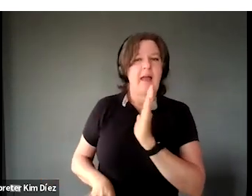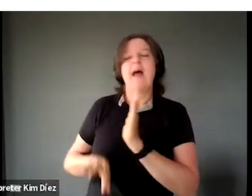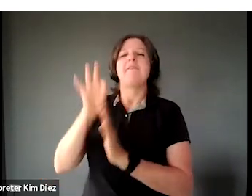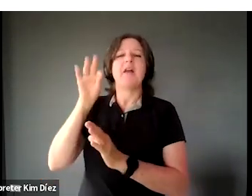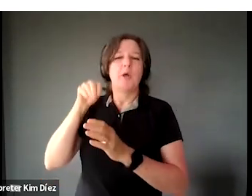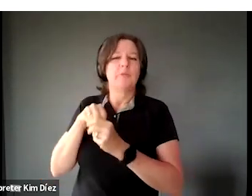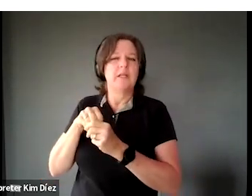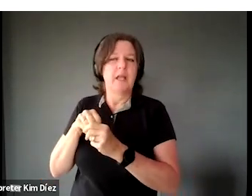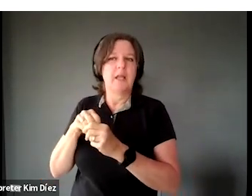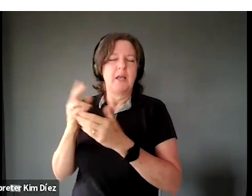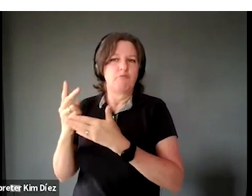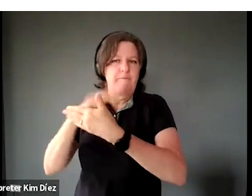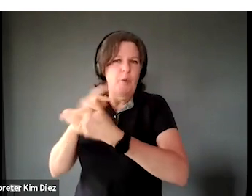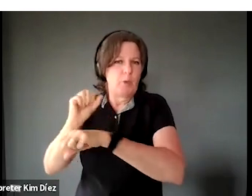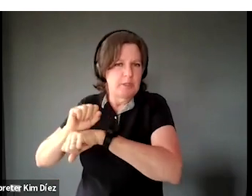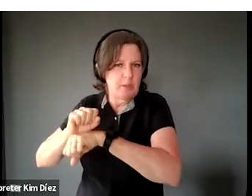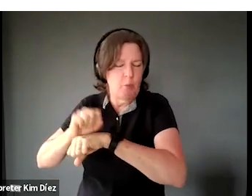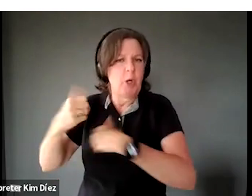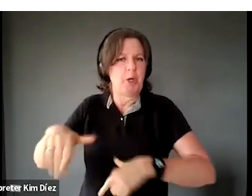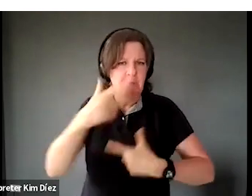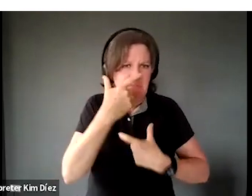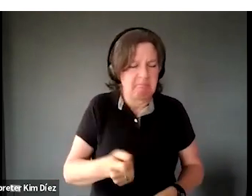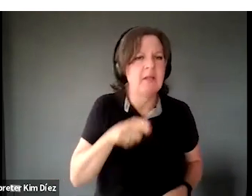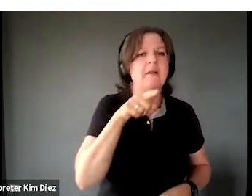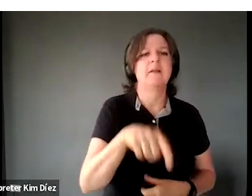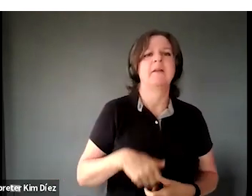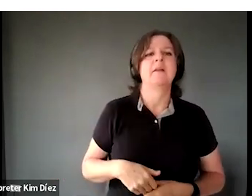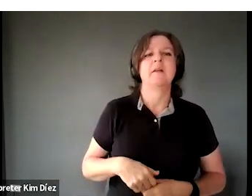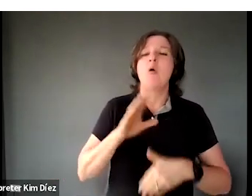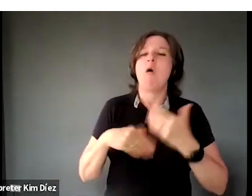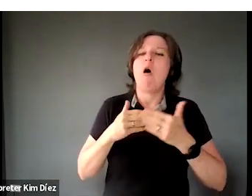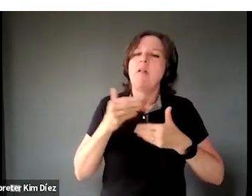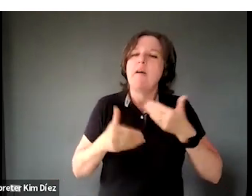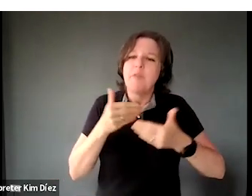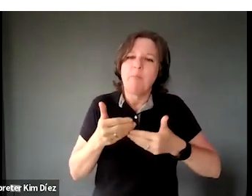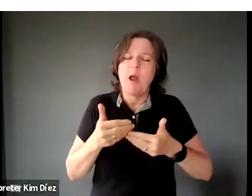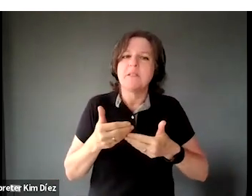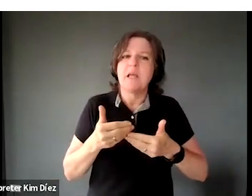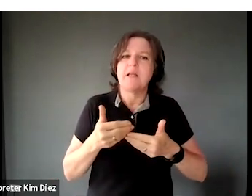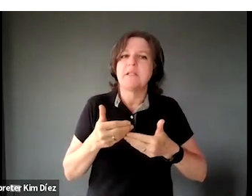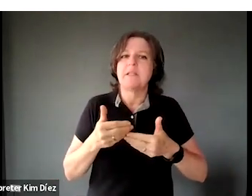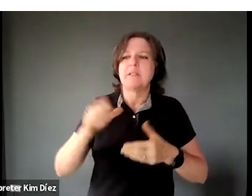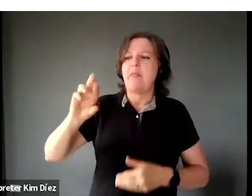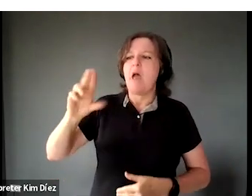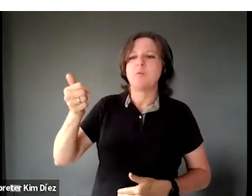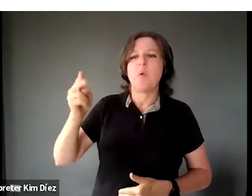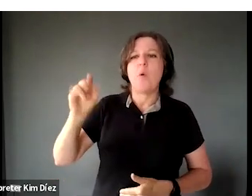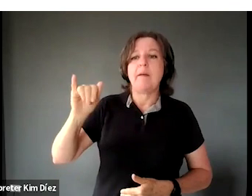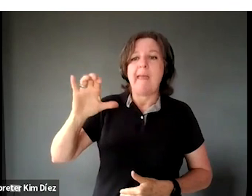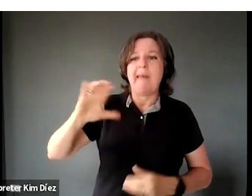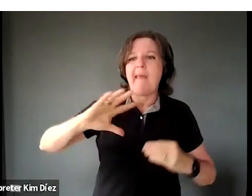Now, I found this in a peer review study that talks about all of the processes that